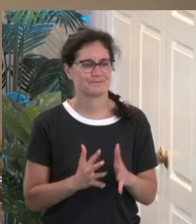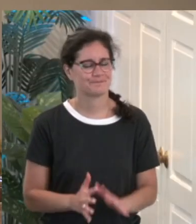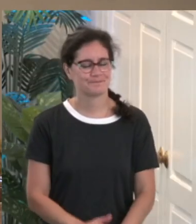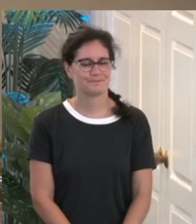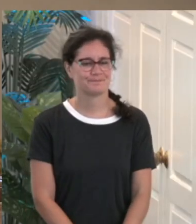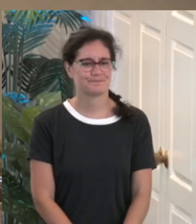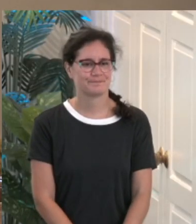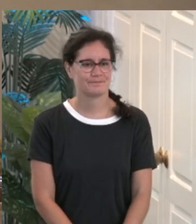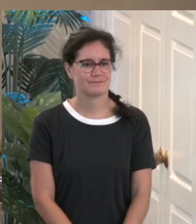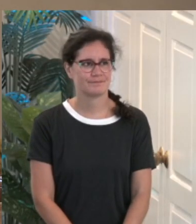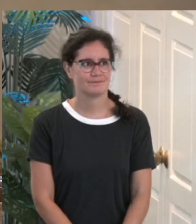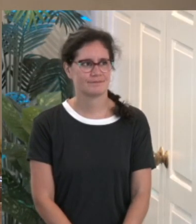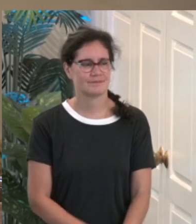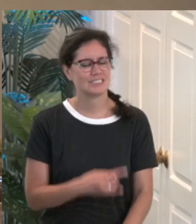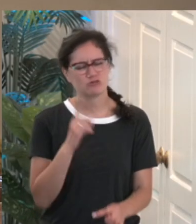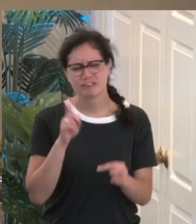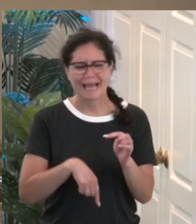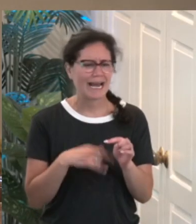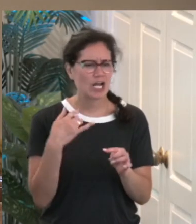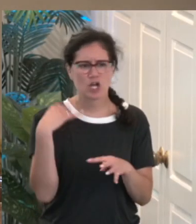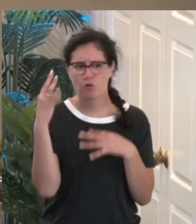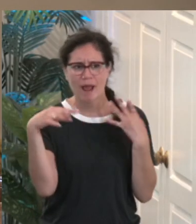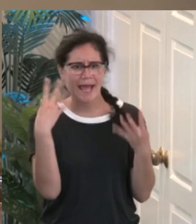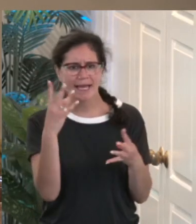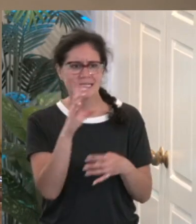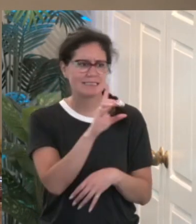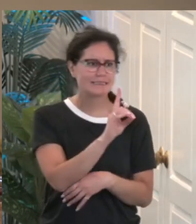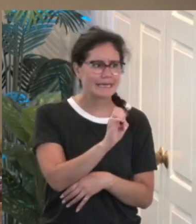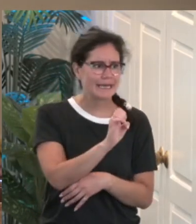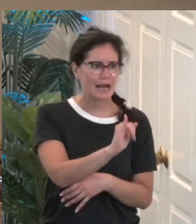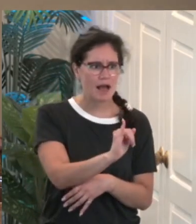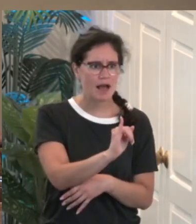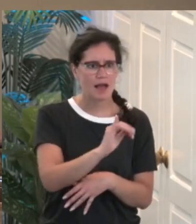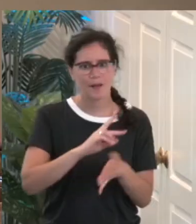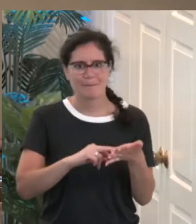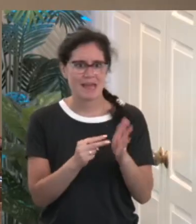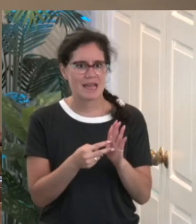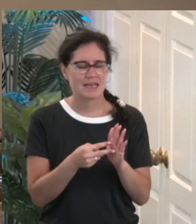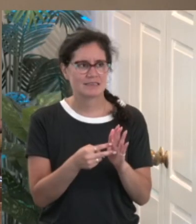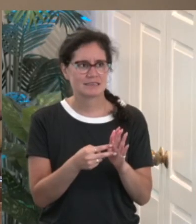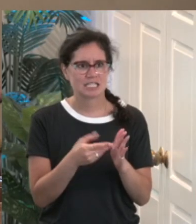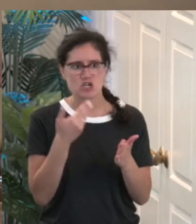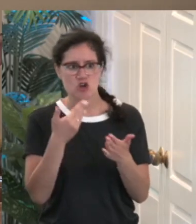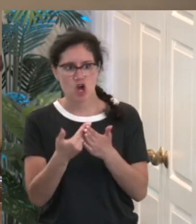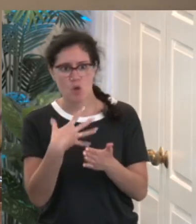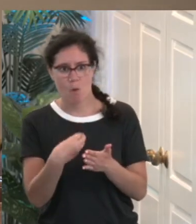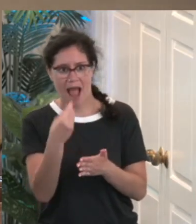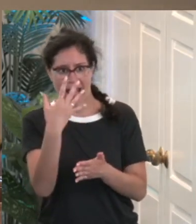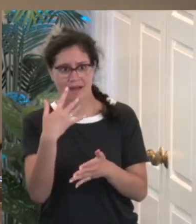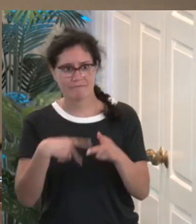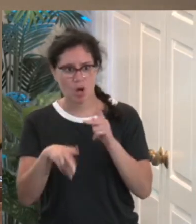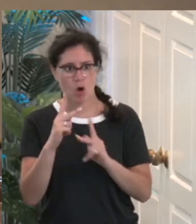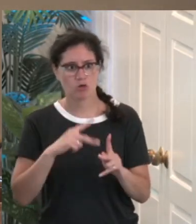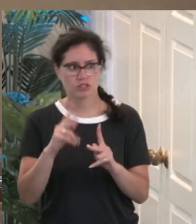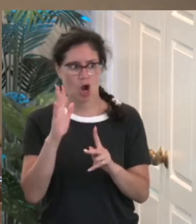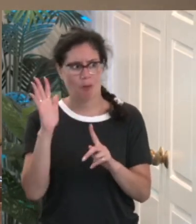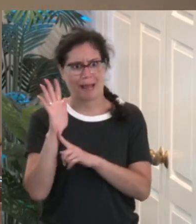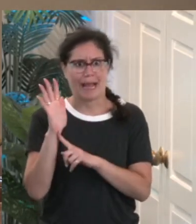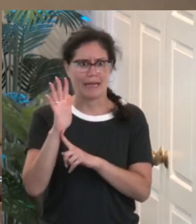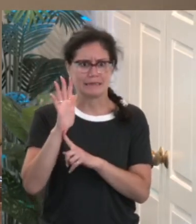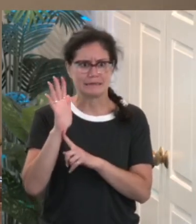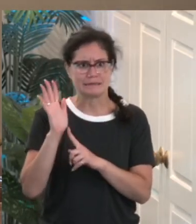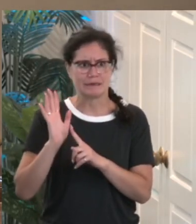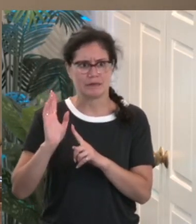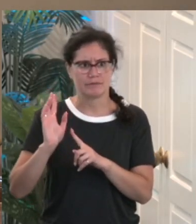We cannot get crazy and say DEI means that the good white folks are being put down, because that